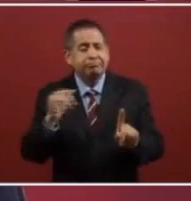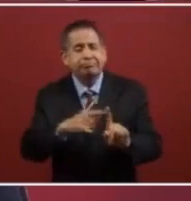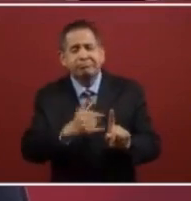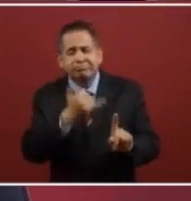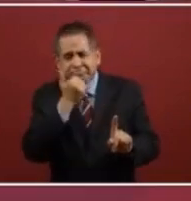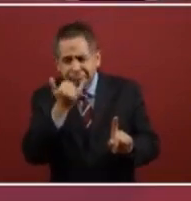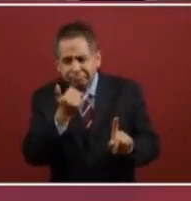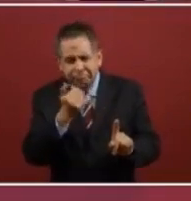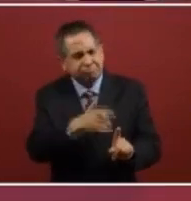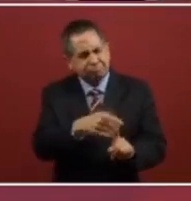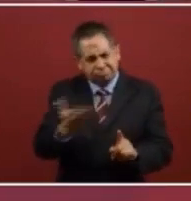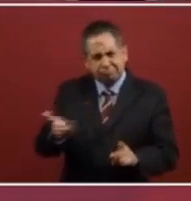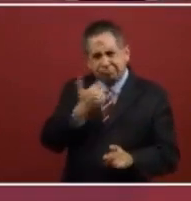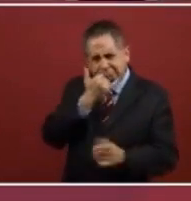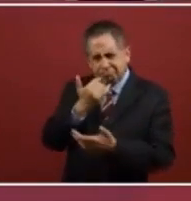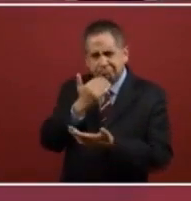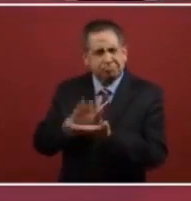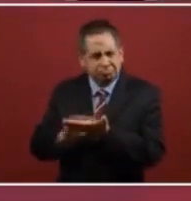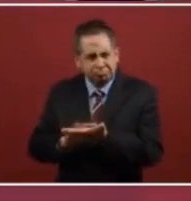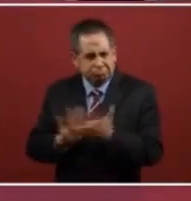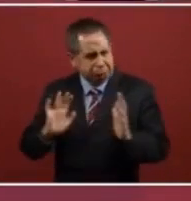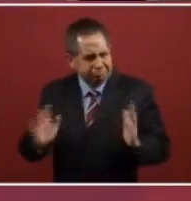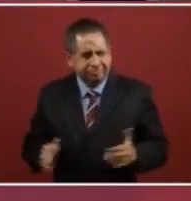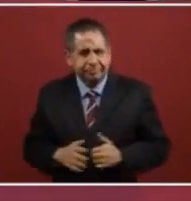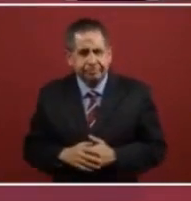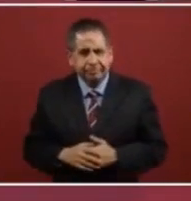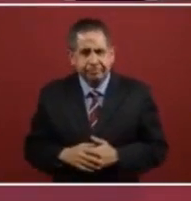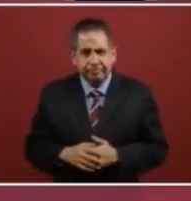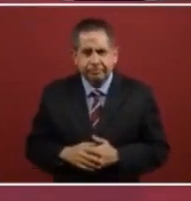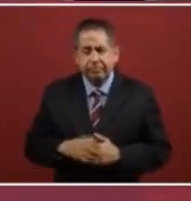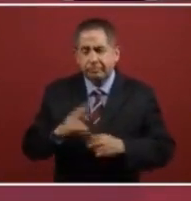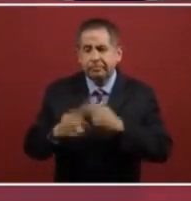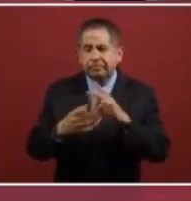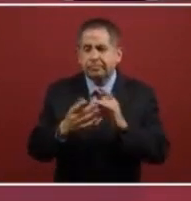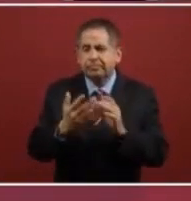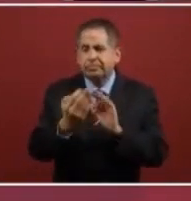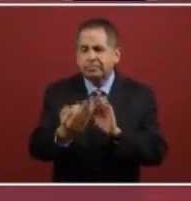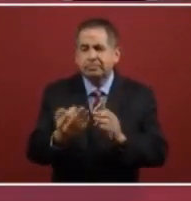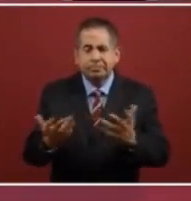change? Y esto que les digo, bueno, And les that's voy a what I'm decir hasta telling quién, you.